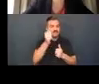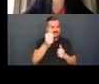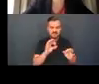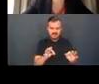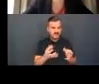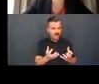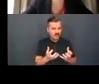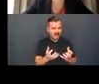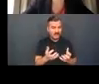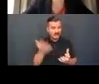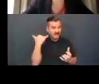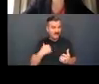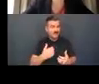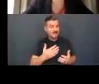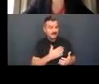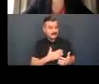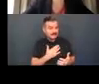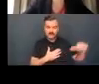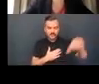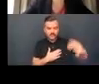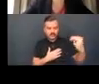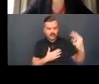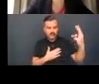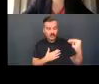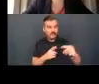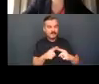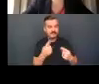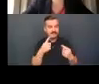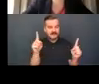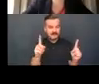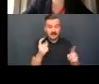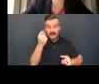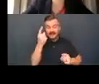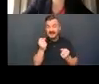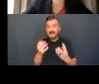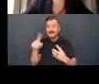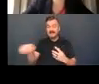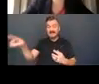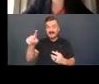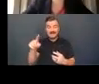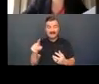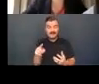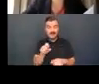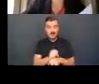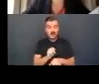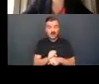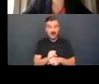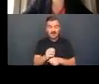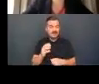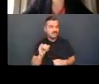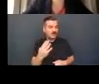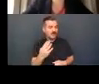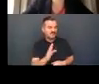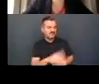do so denied. However, the majority of participants who worked found their jobs eliminated due to pandemic